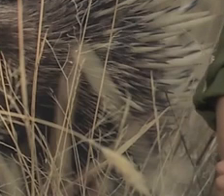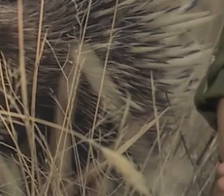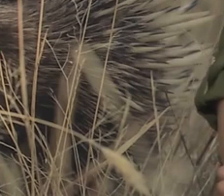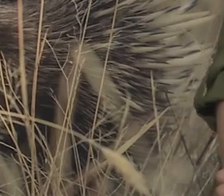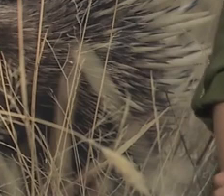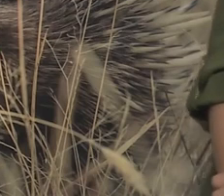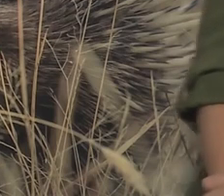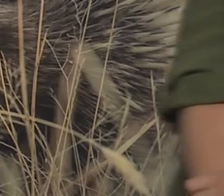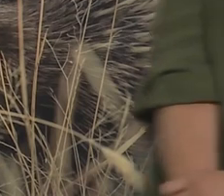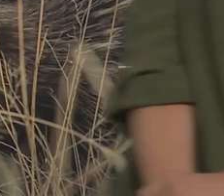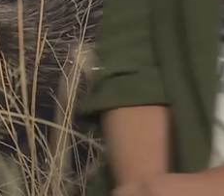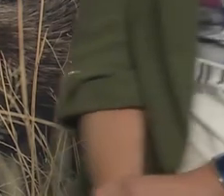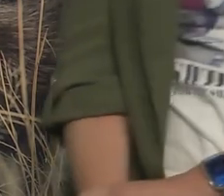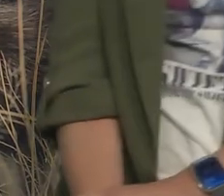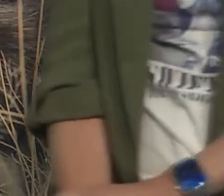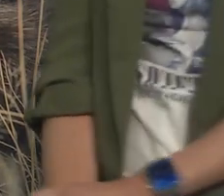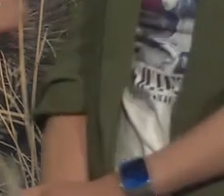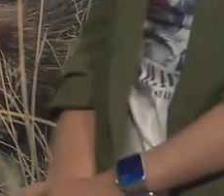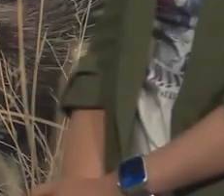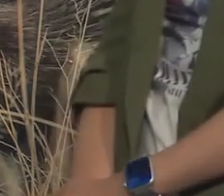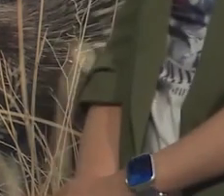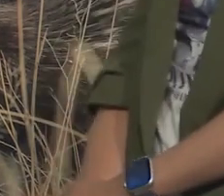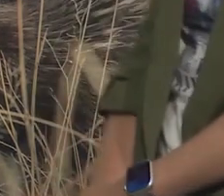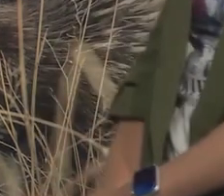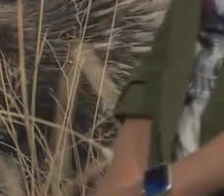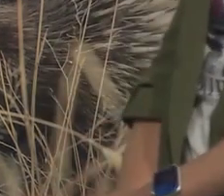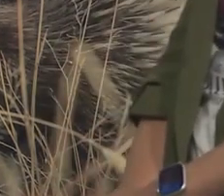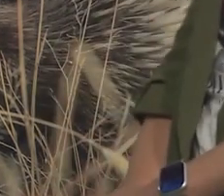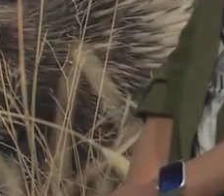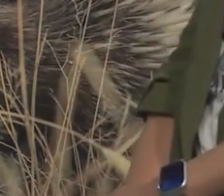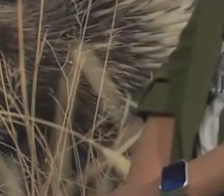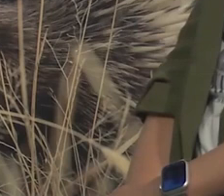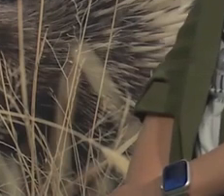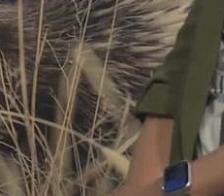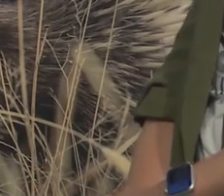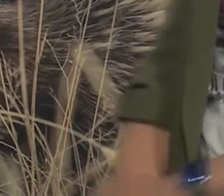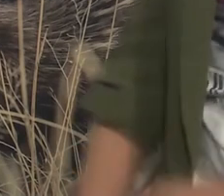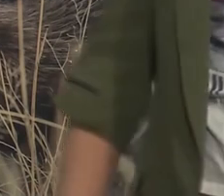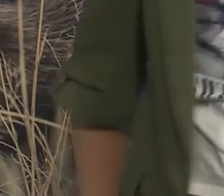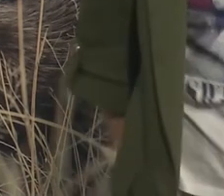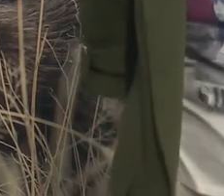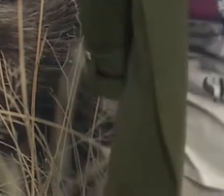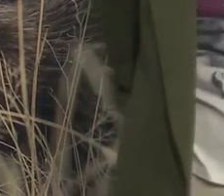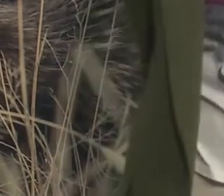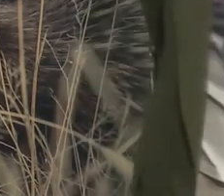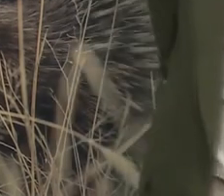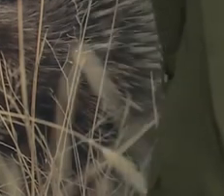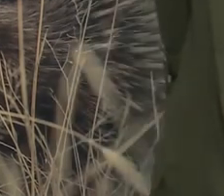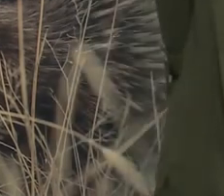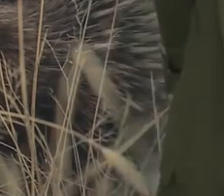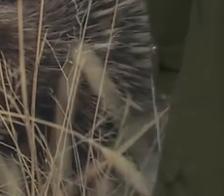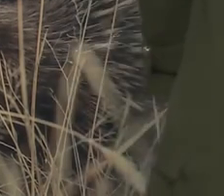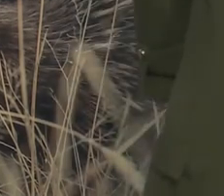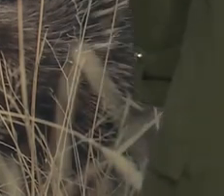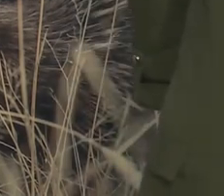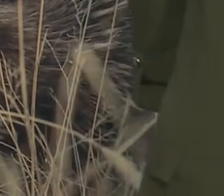So anyway, our job here is to make your morning on time and slightly exciting,